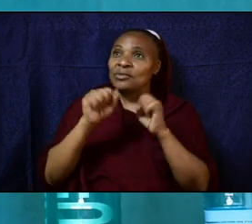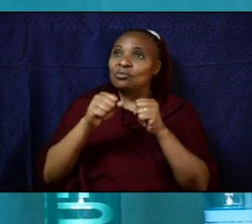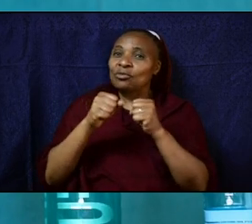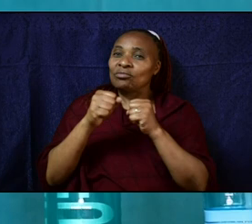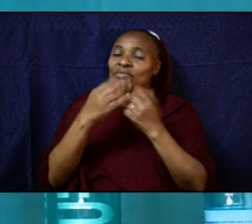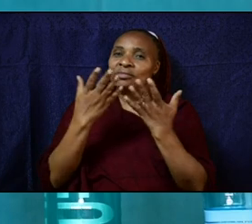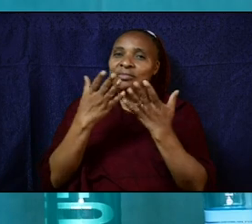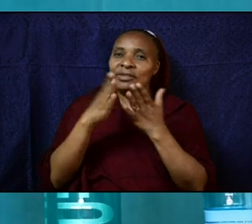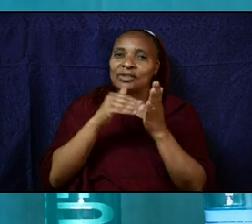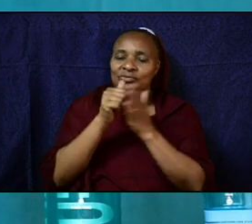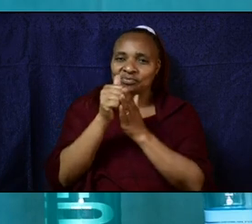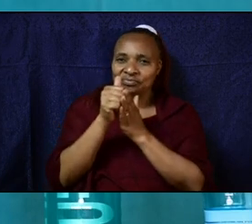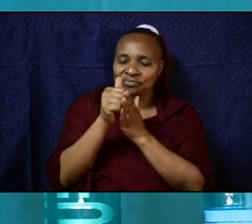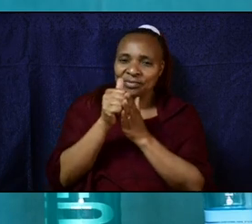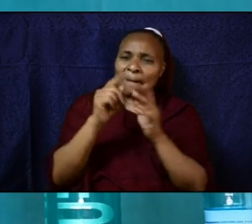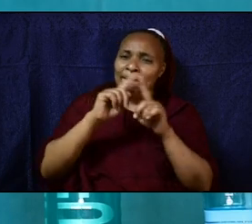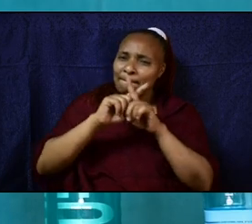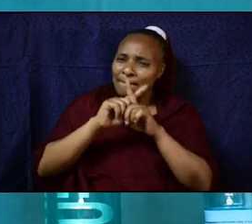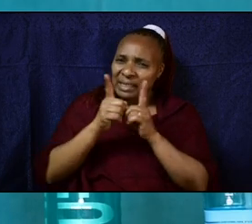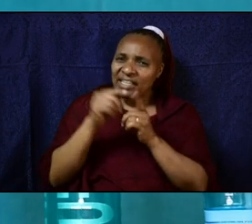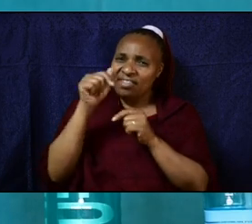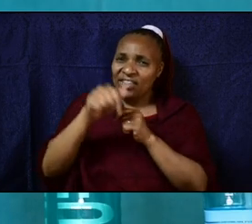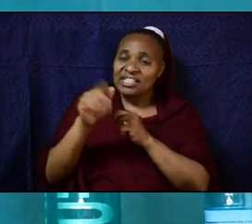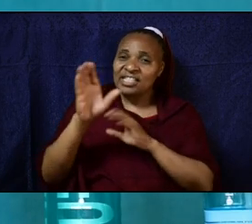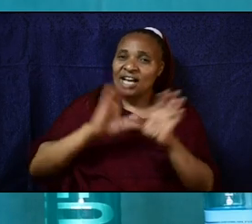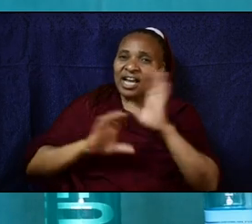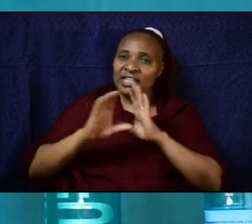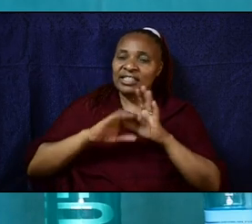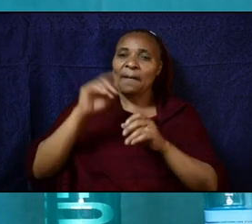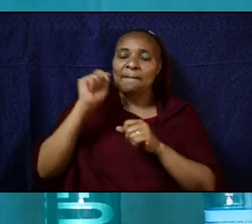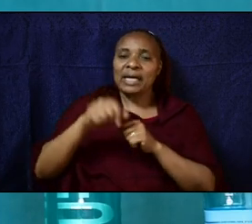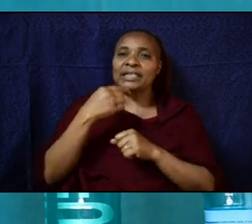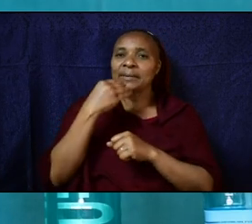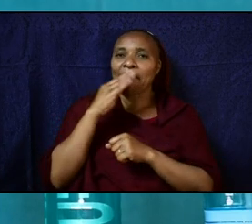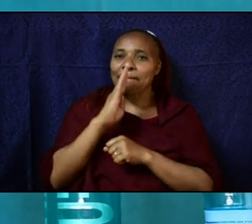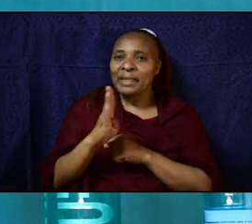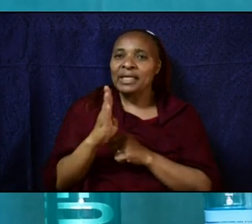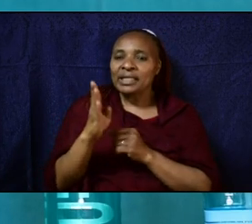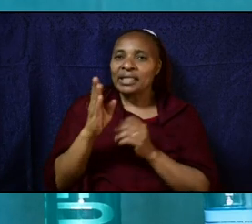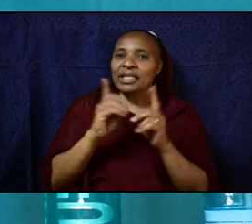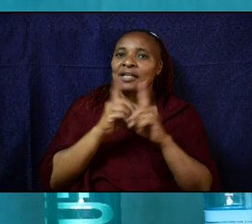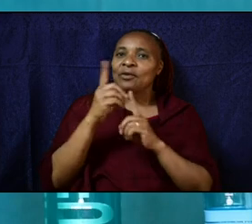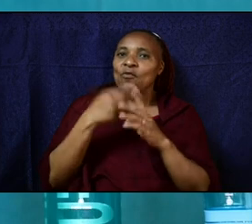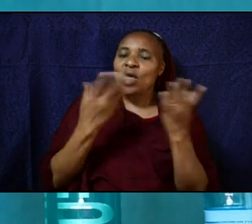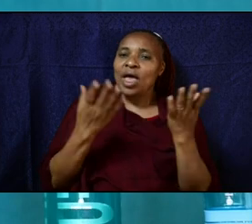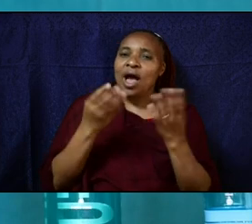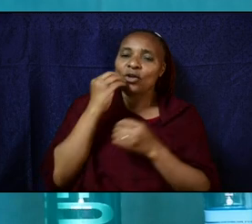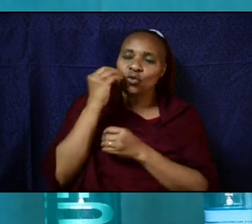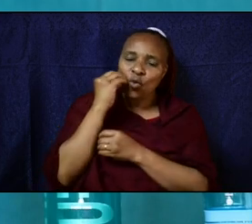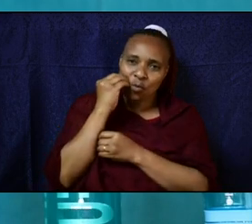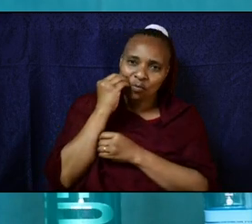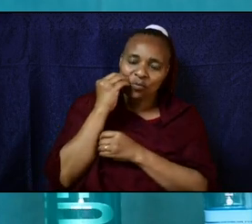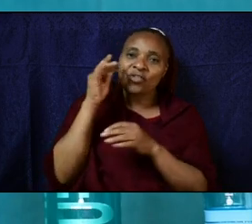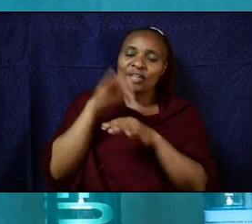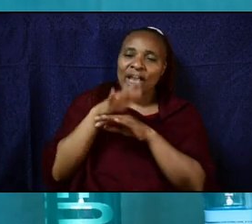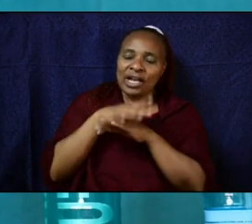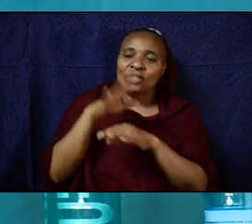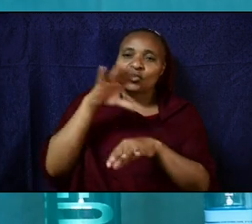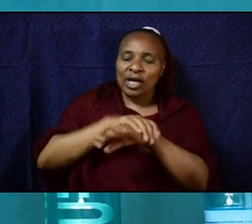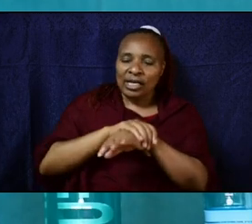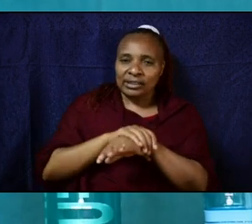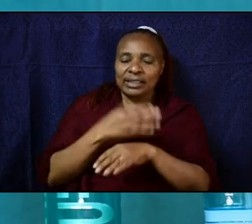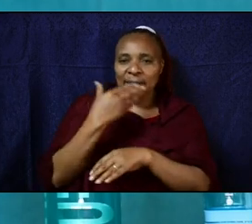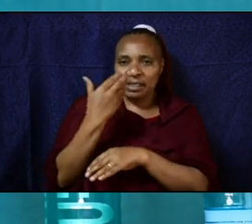clash. Okay? But these characters have to be developed at home. So the earlier you get them, the